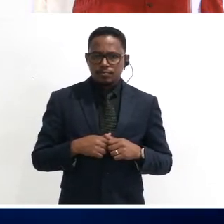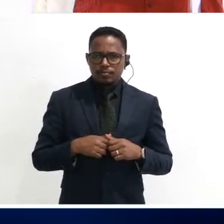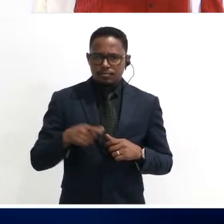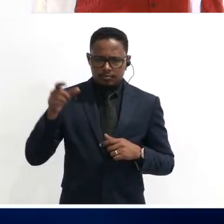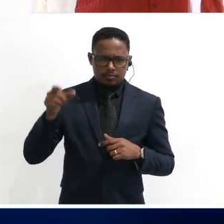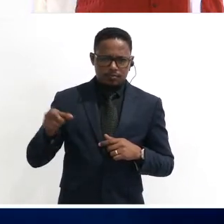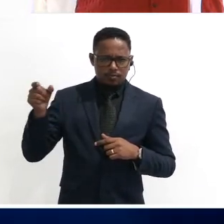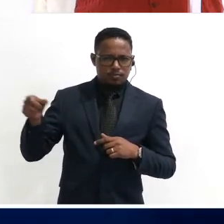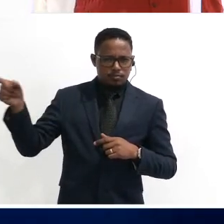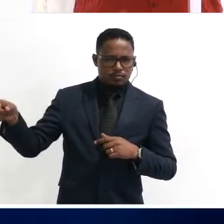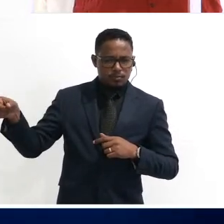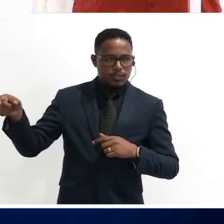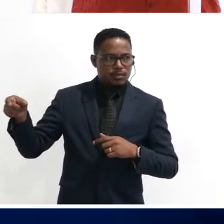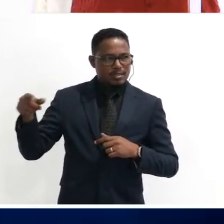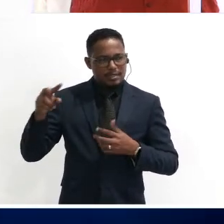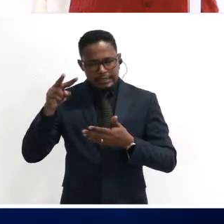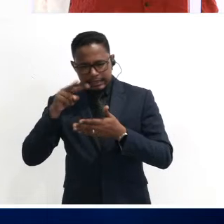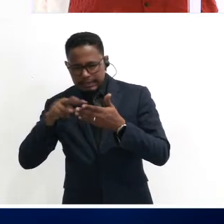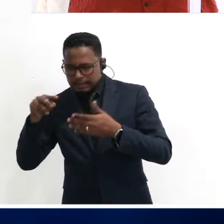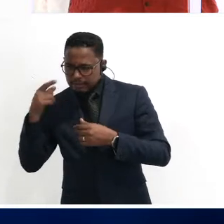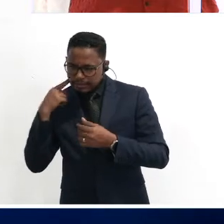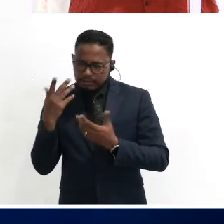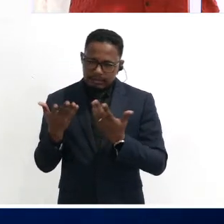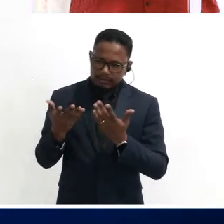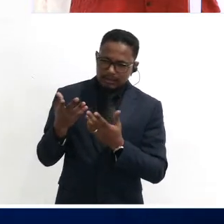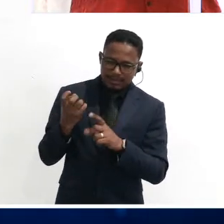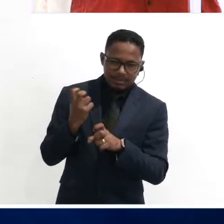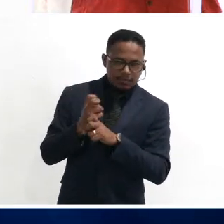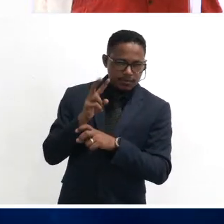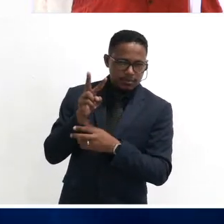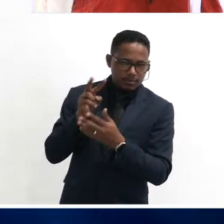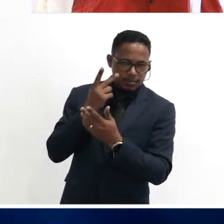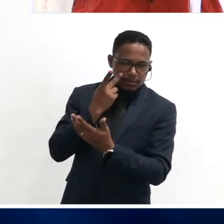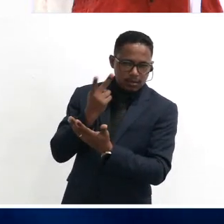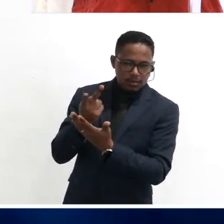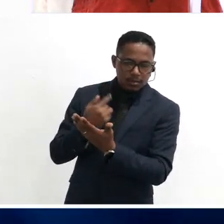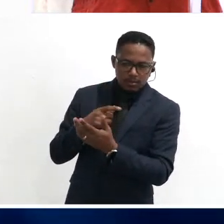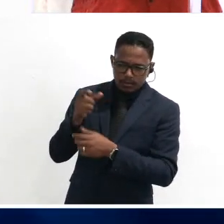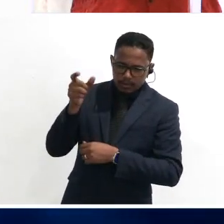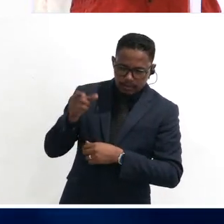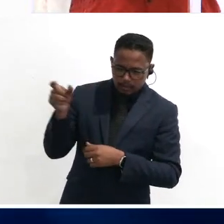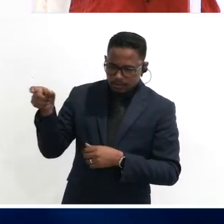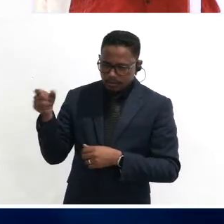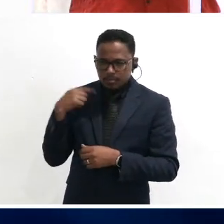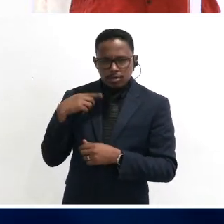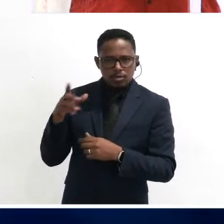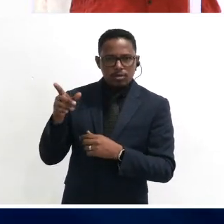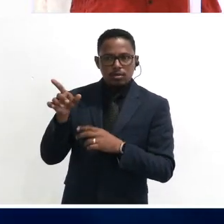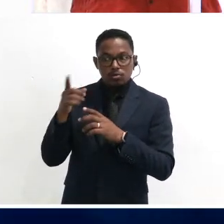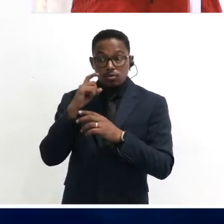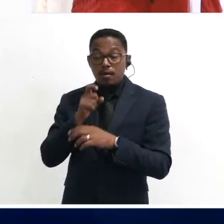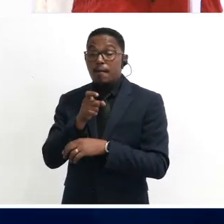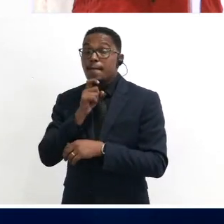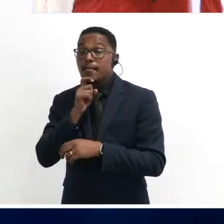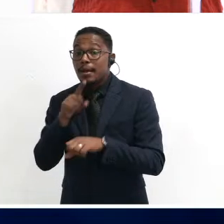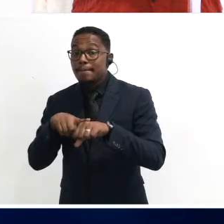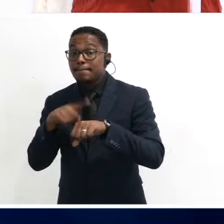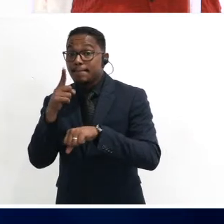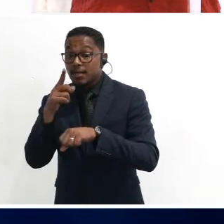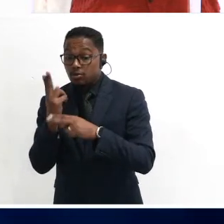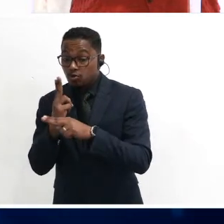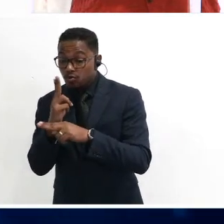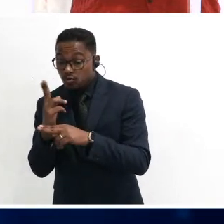on this chart, so sorry for that. But on the left are the three foundries, and on the right are something we call